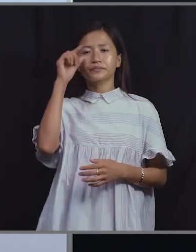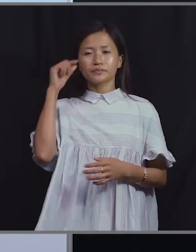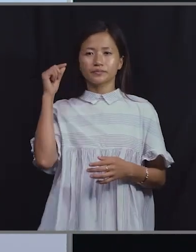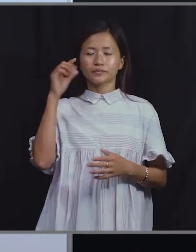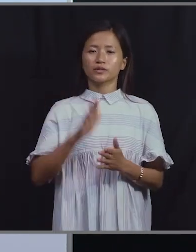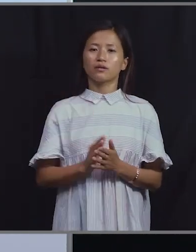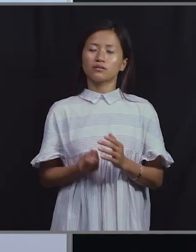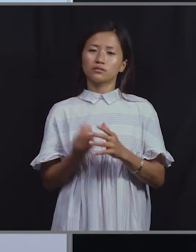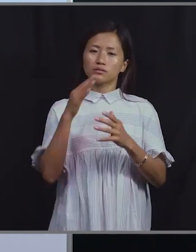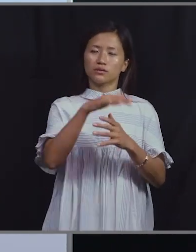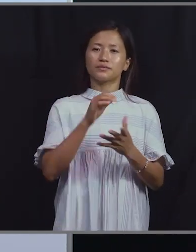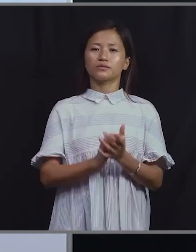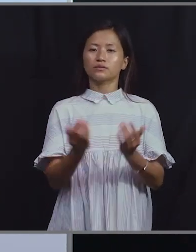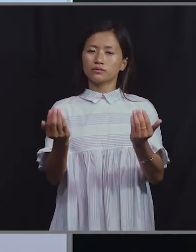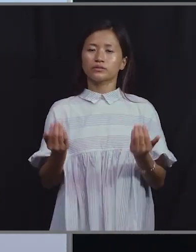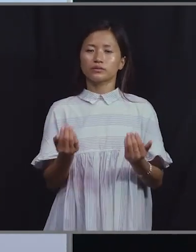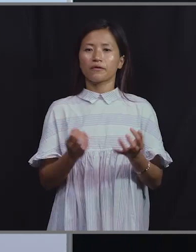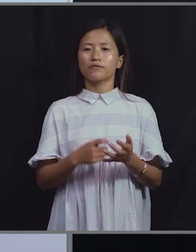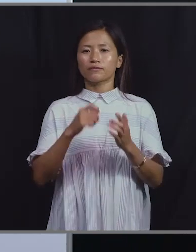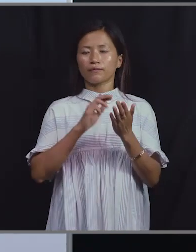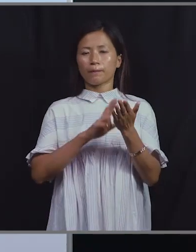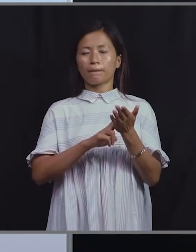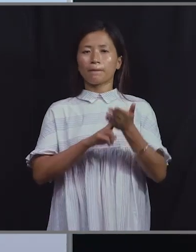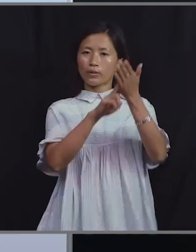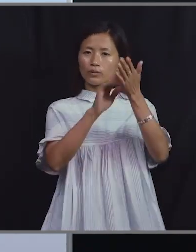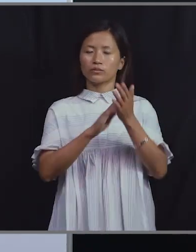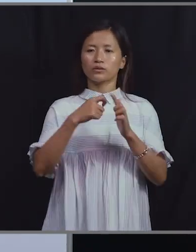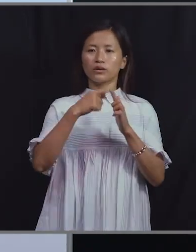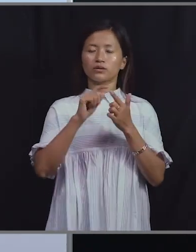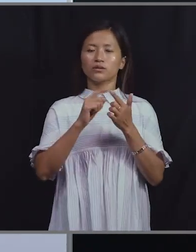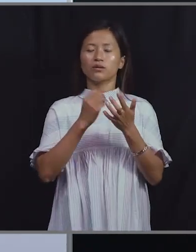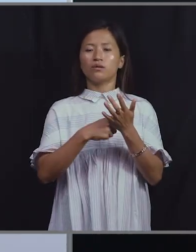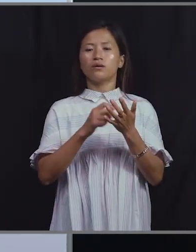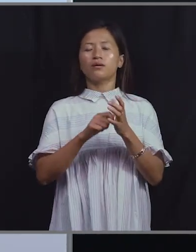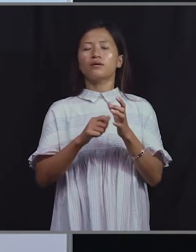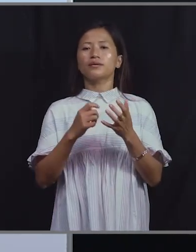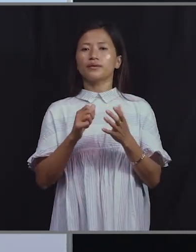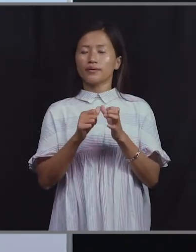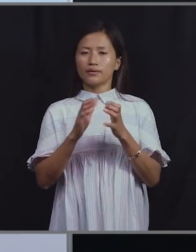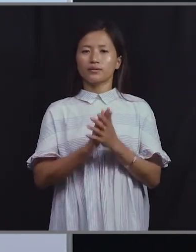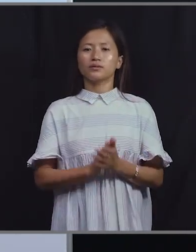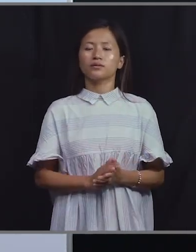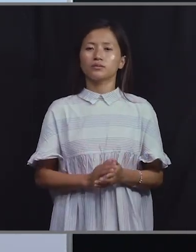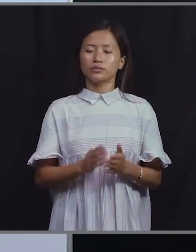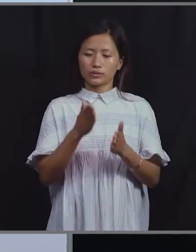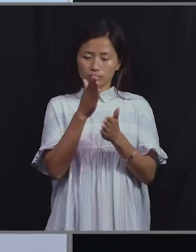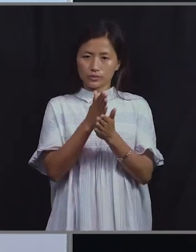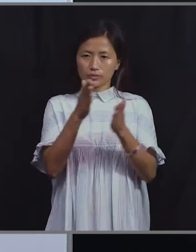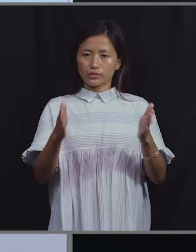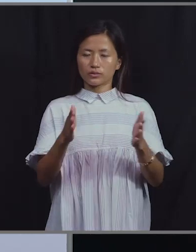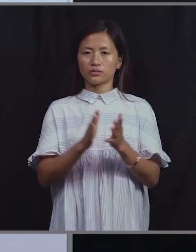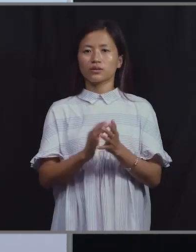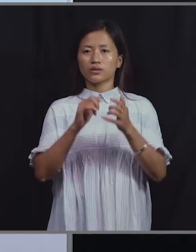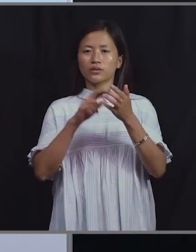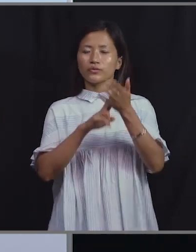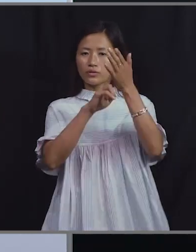she jumped in support of North Korea. Now we see that the conflict between the North Korea and South Korea is resulting